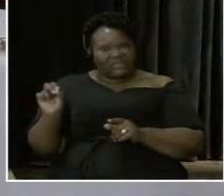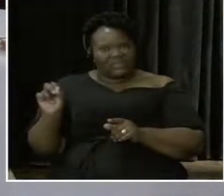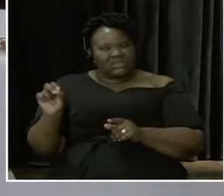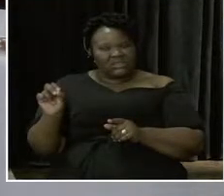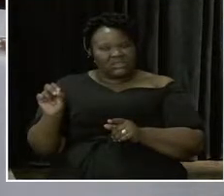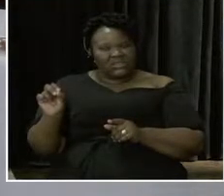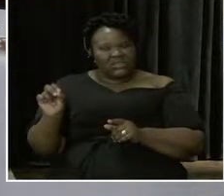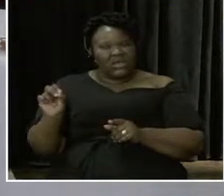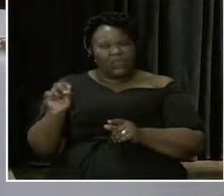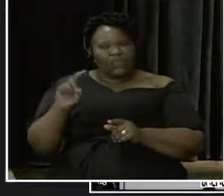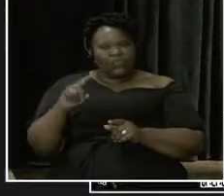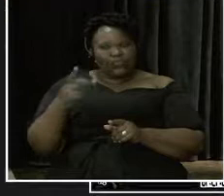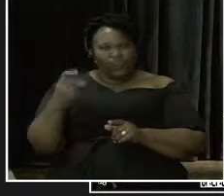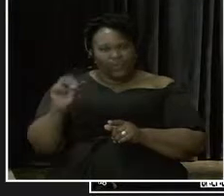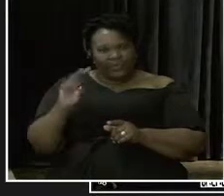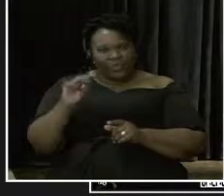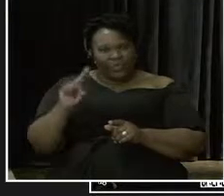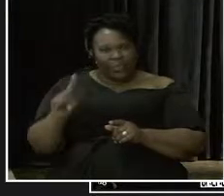Fontaine, please don't.